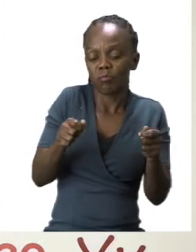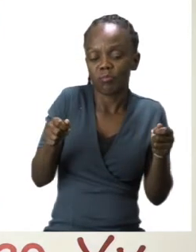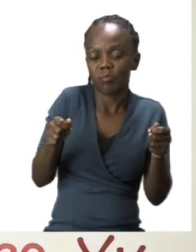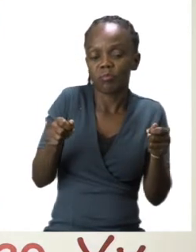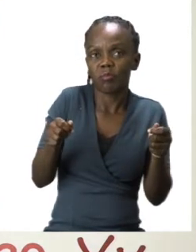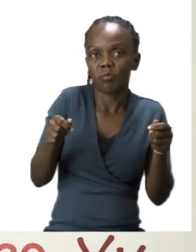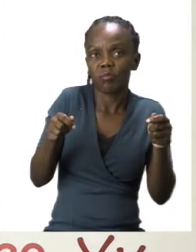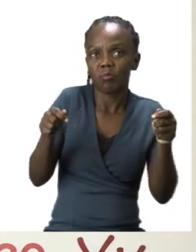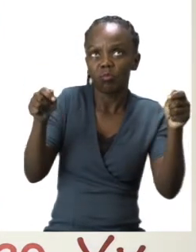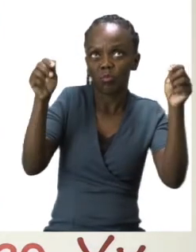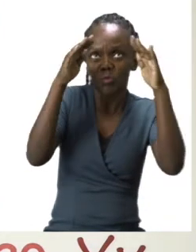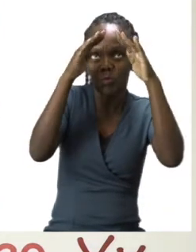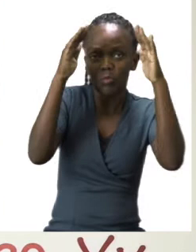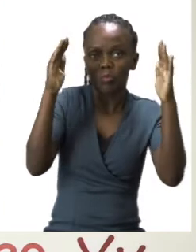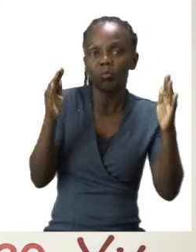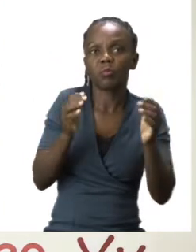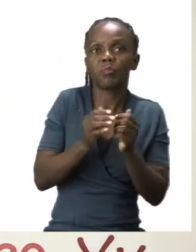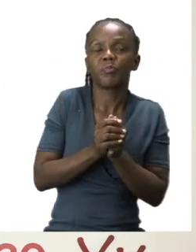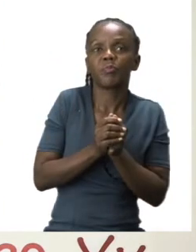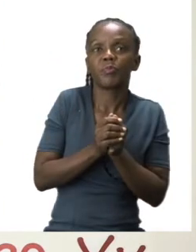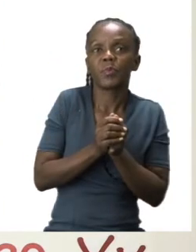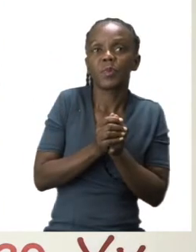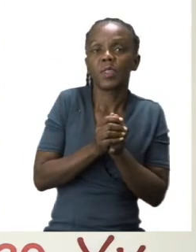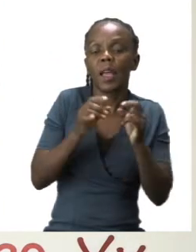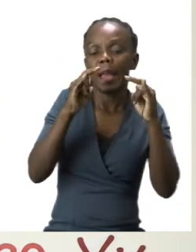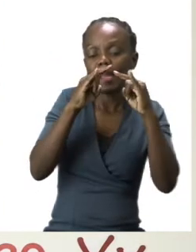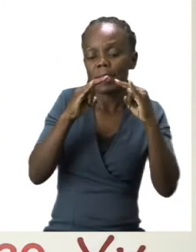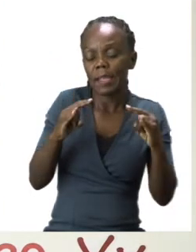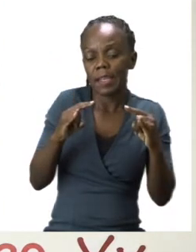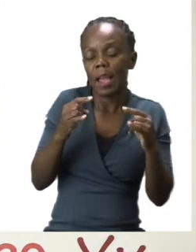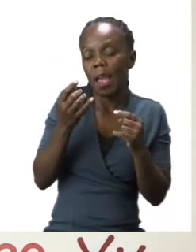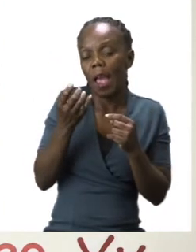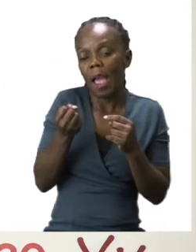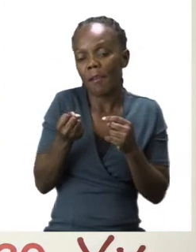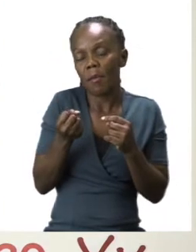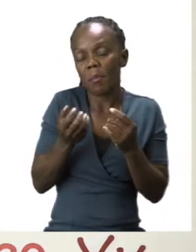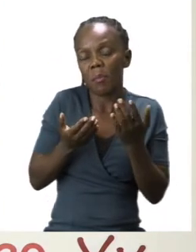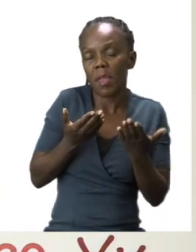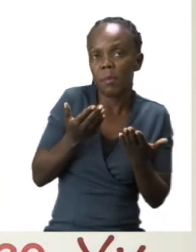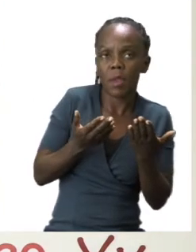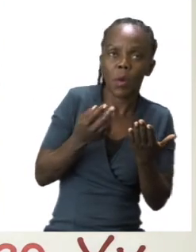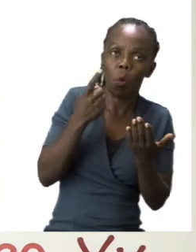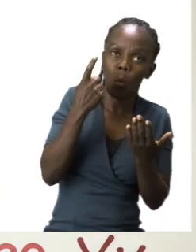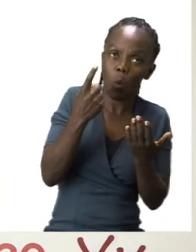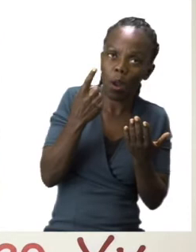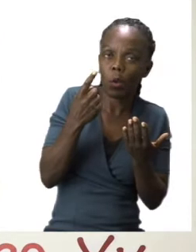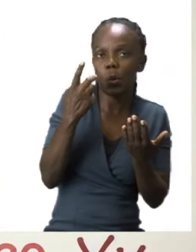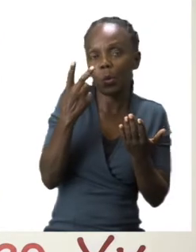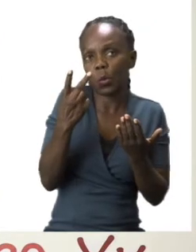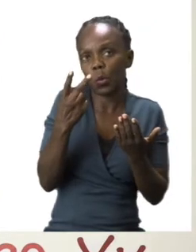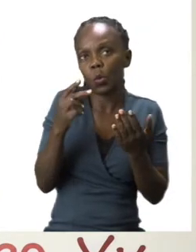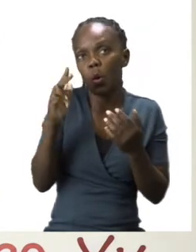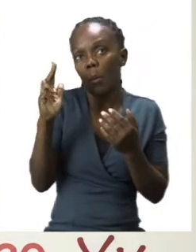again. A tent can only have maybe 1 or 2 people for this size. But these days there